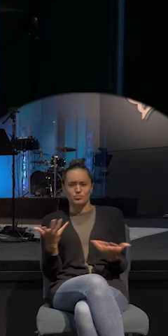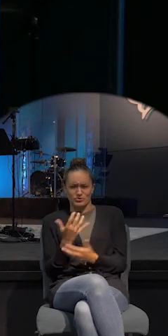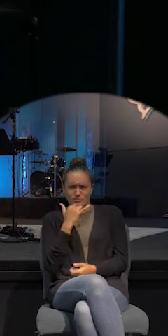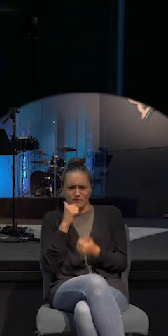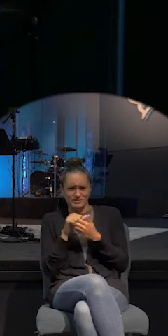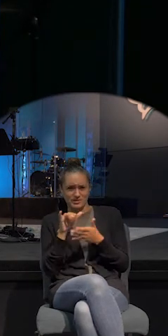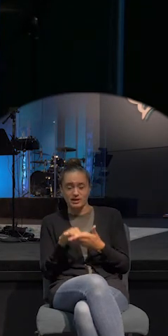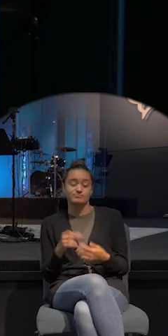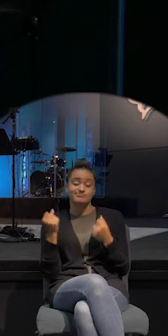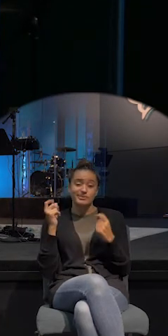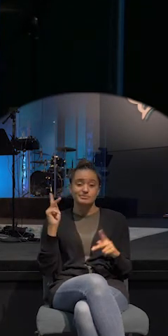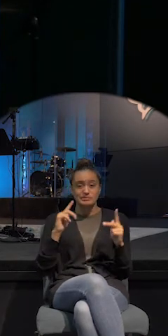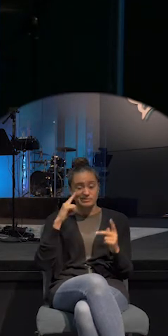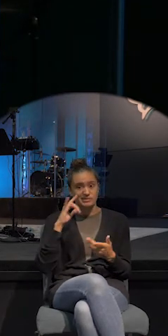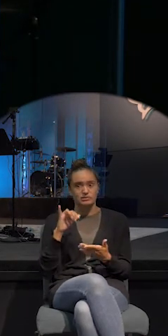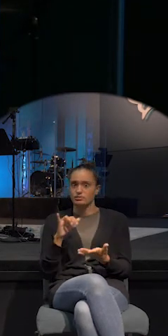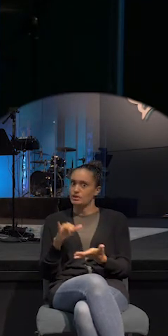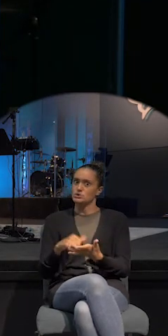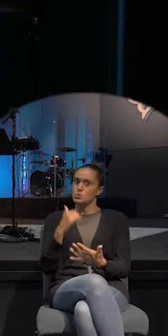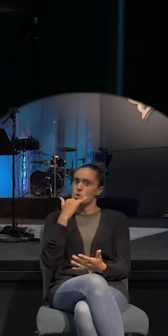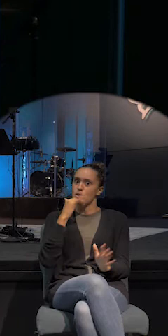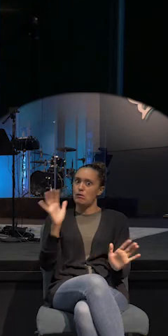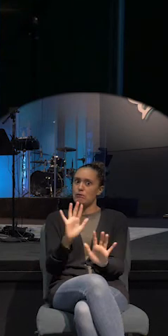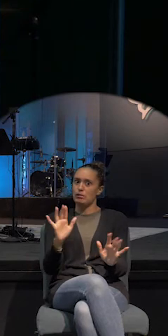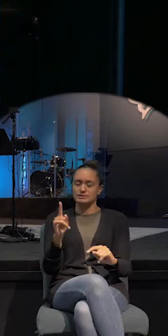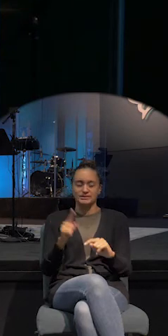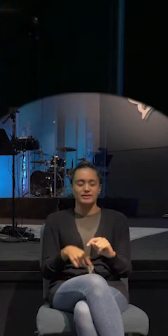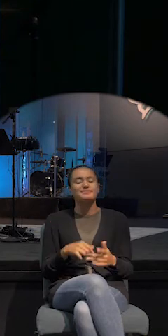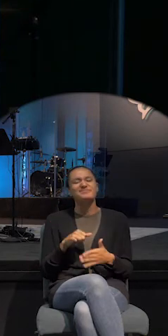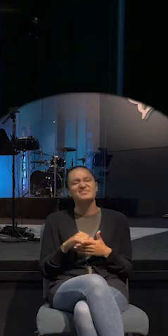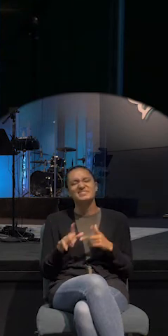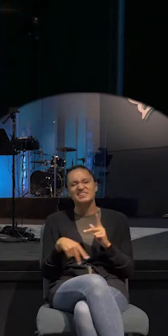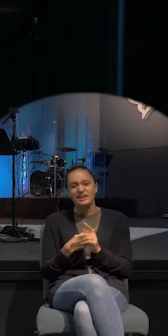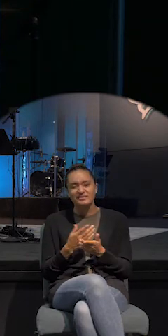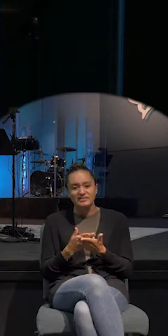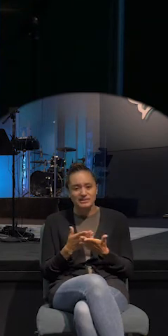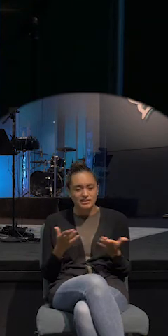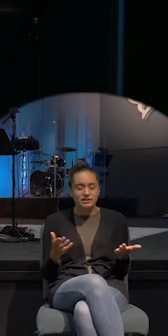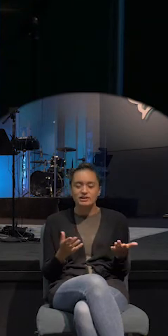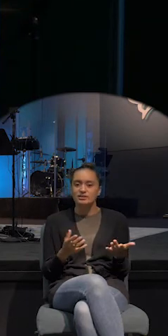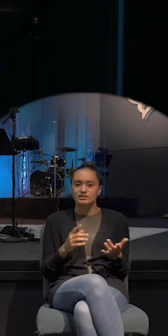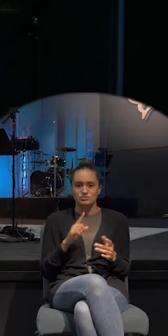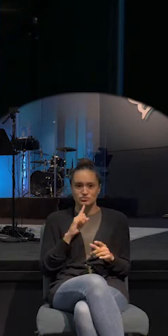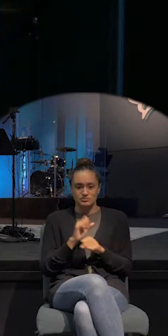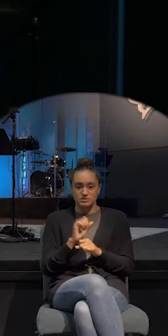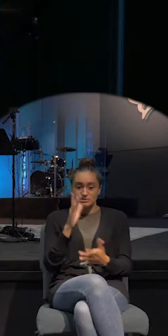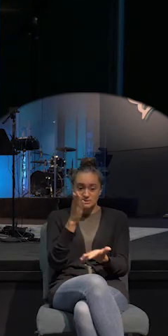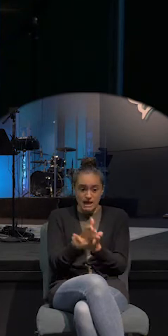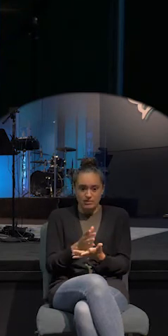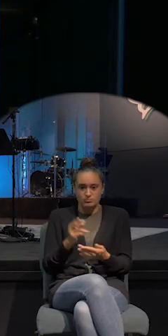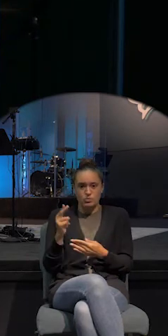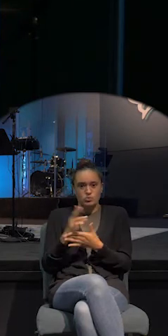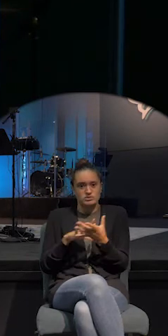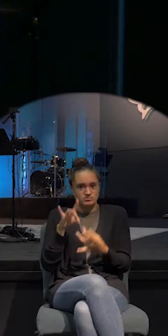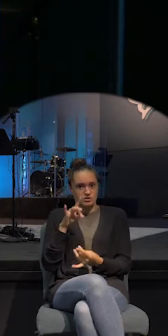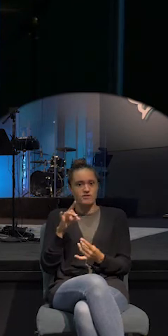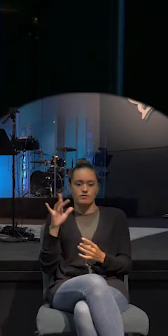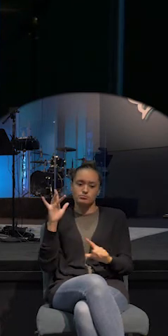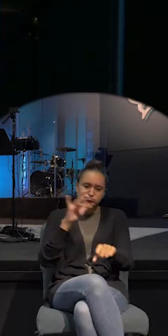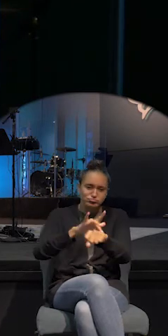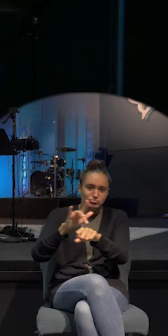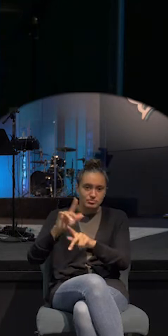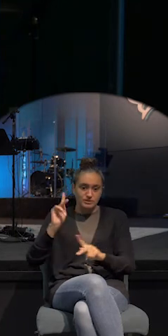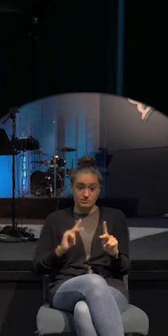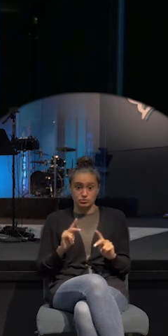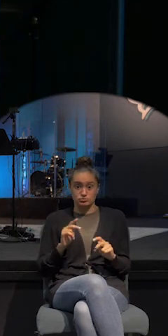a lot of people think there's things wrong with that. So this is the kind of stuff that quenches the spirit in reaching the people. To do